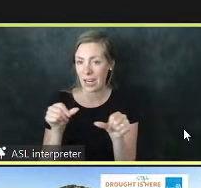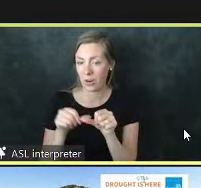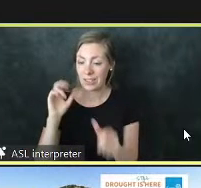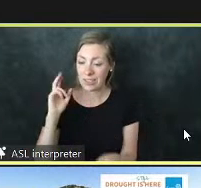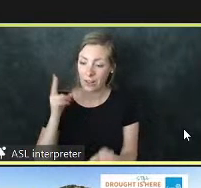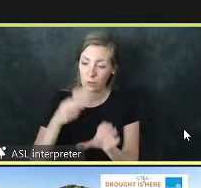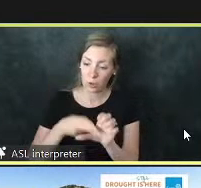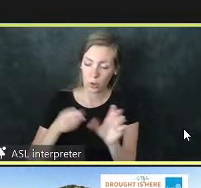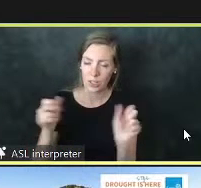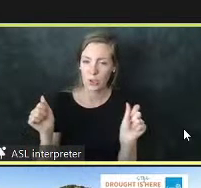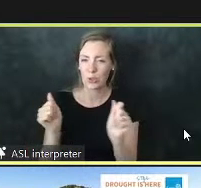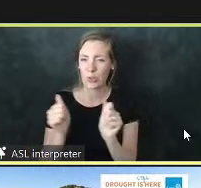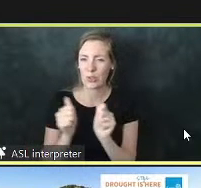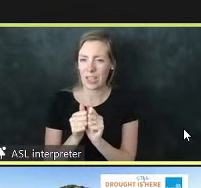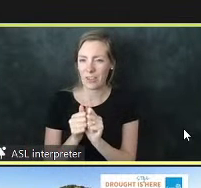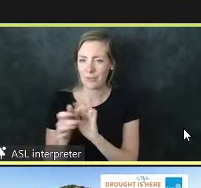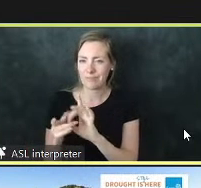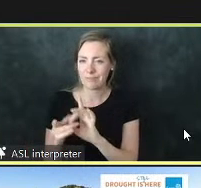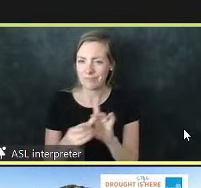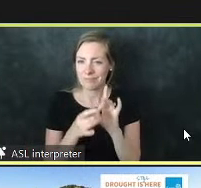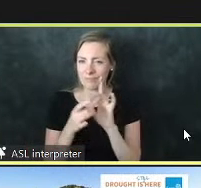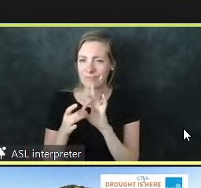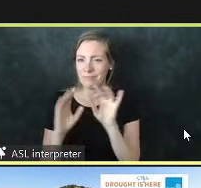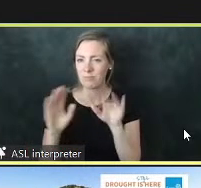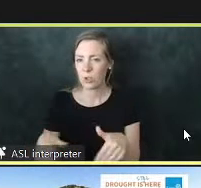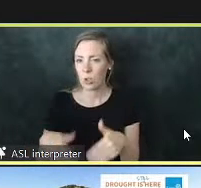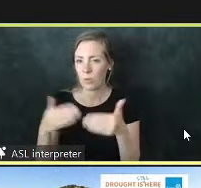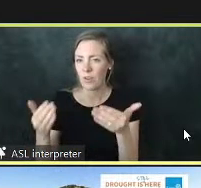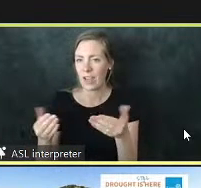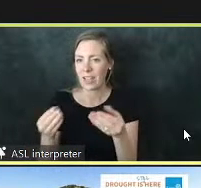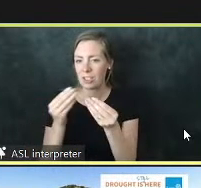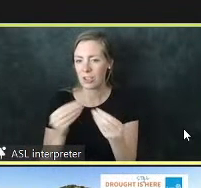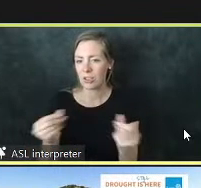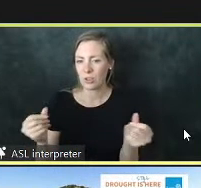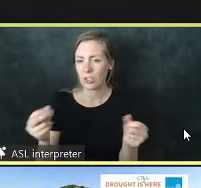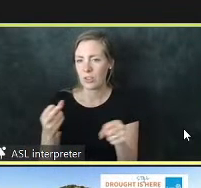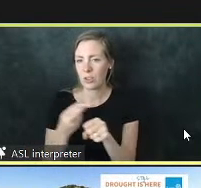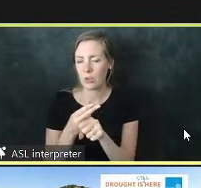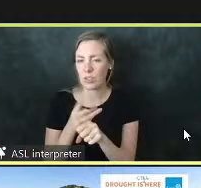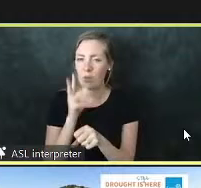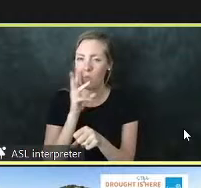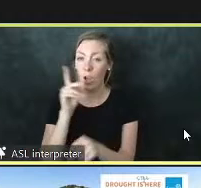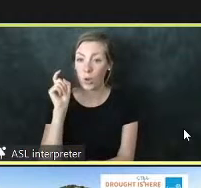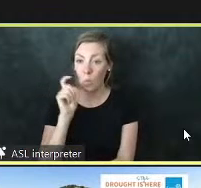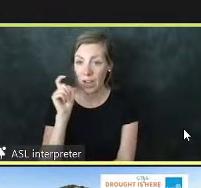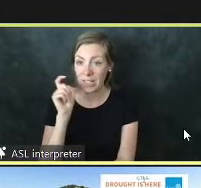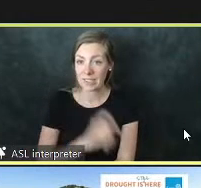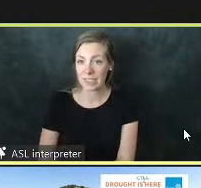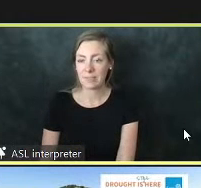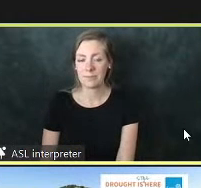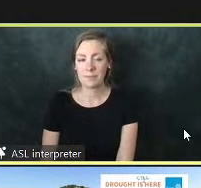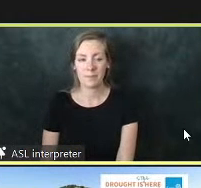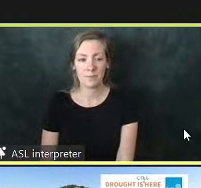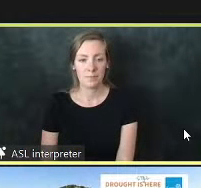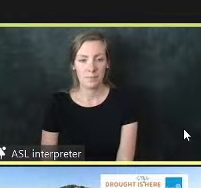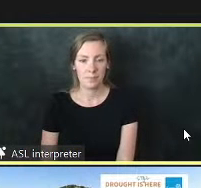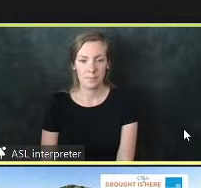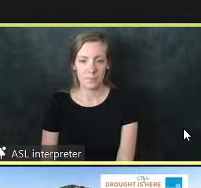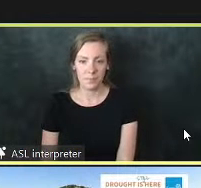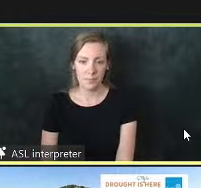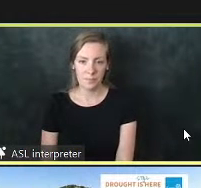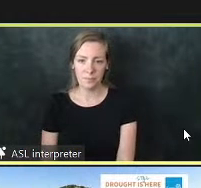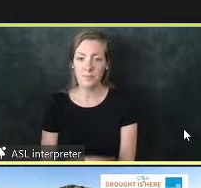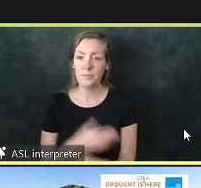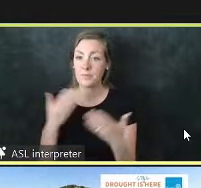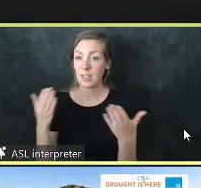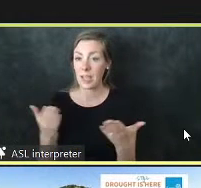condado together to provide y han estado regional juntos para solutions for proveer water use efficiency. soluciones para el uso So de I'm here agua today to de talk uso. about the Estoy water